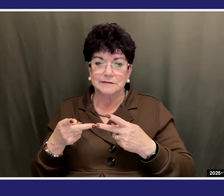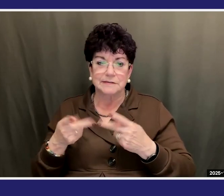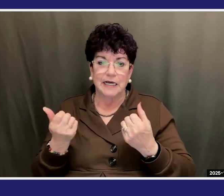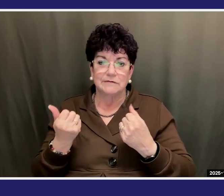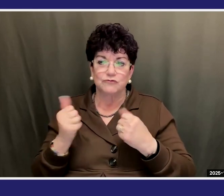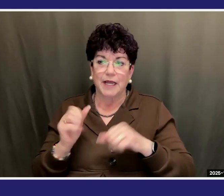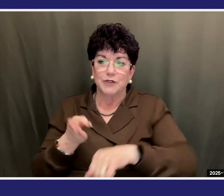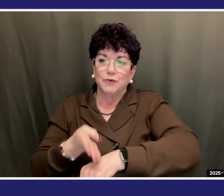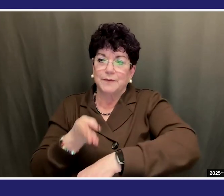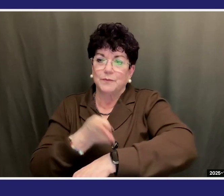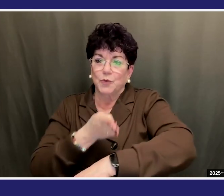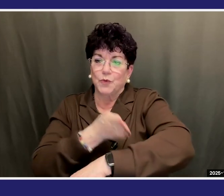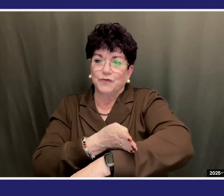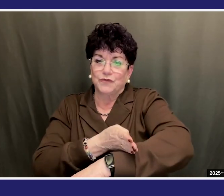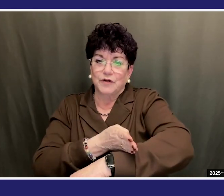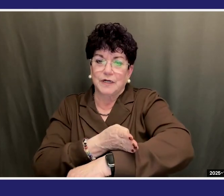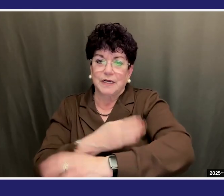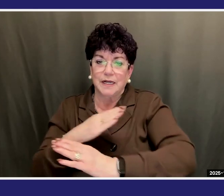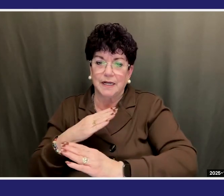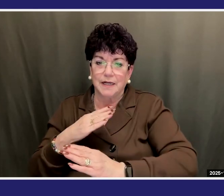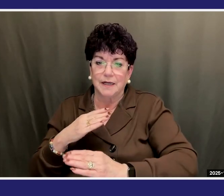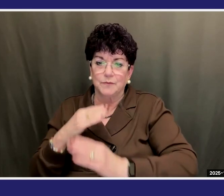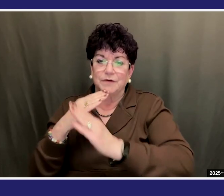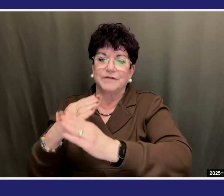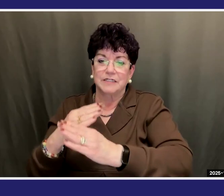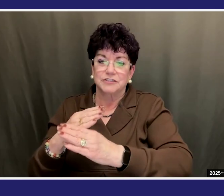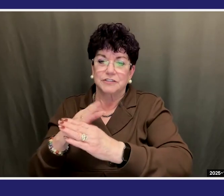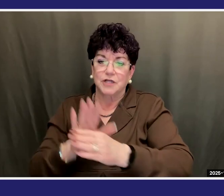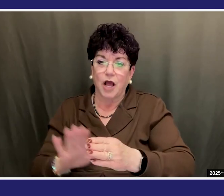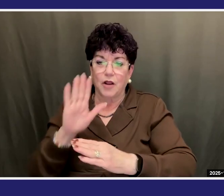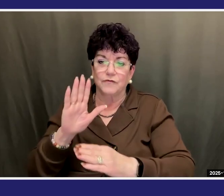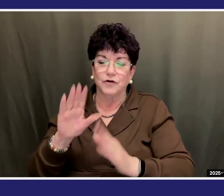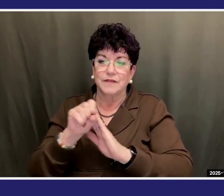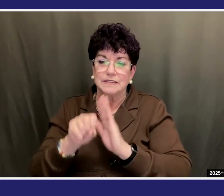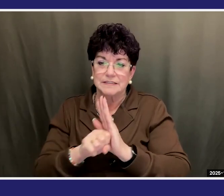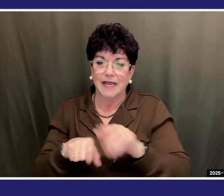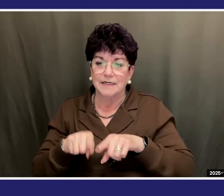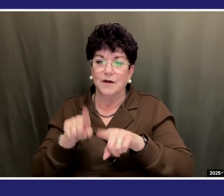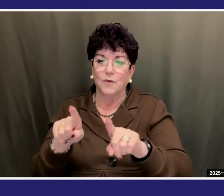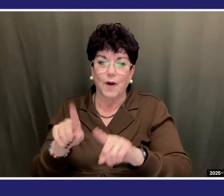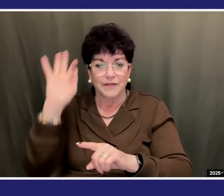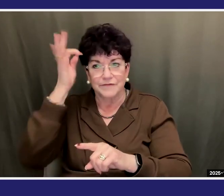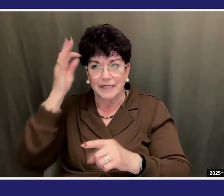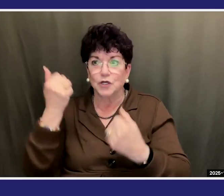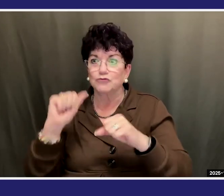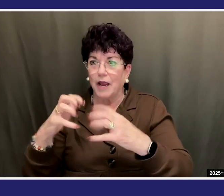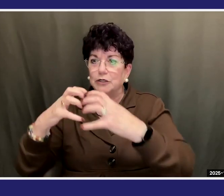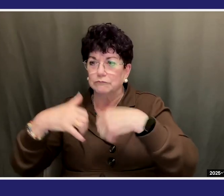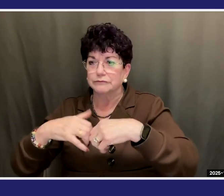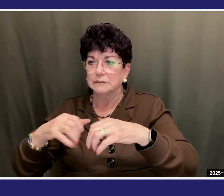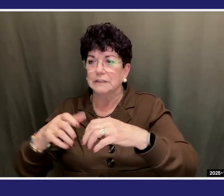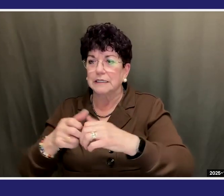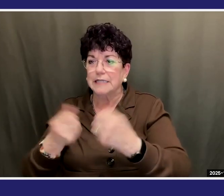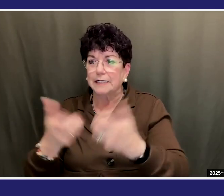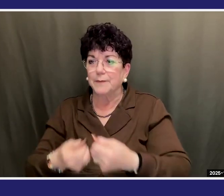trying to improve prevention in the state while the feds are trying to disassemble the airplane, if